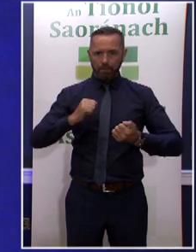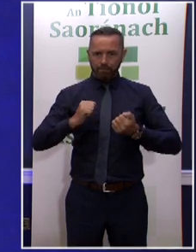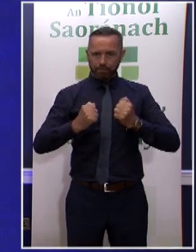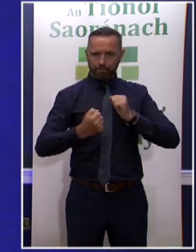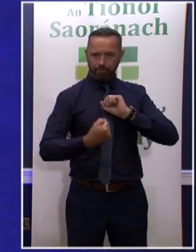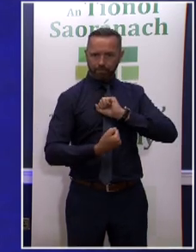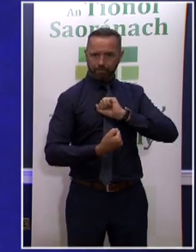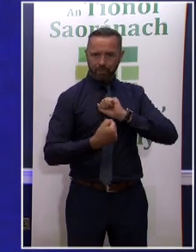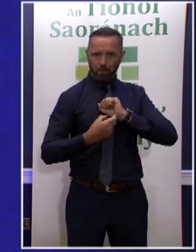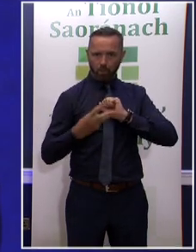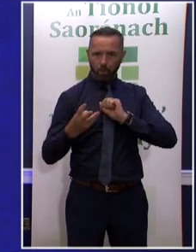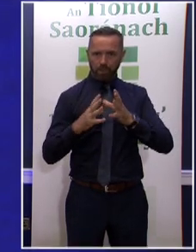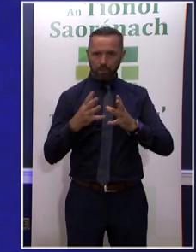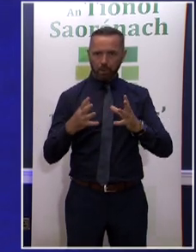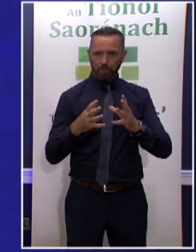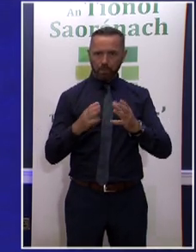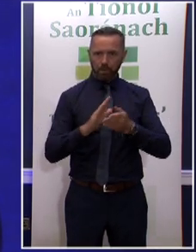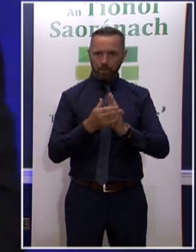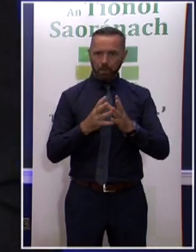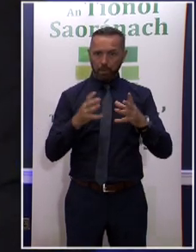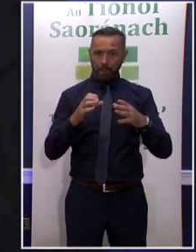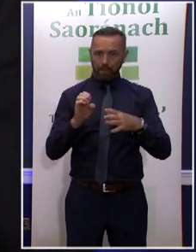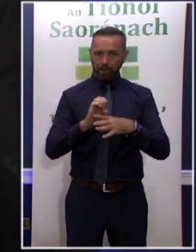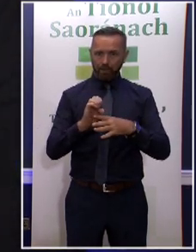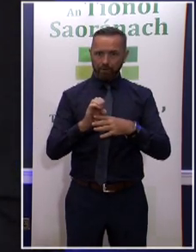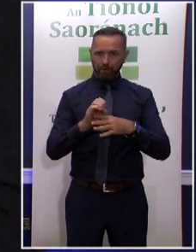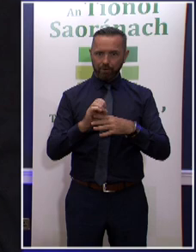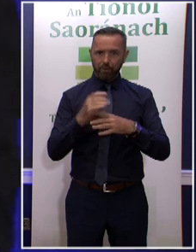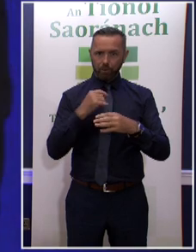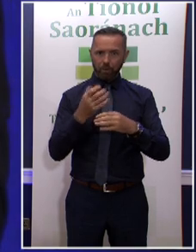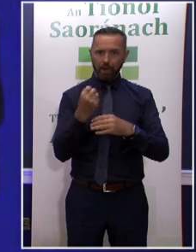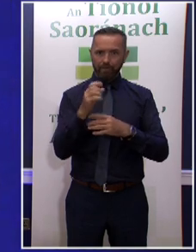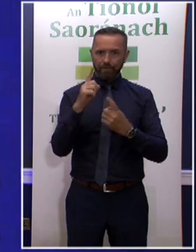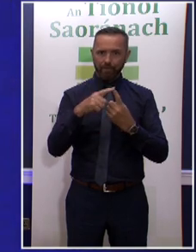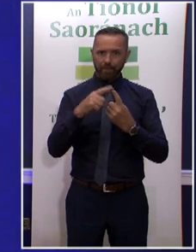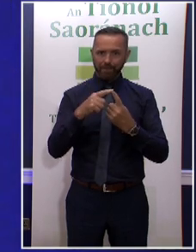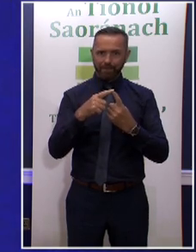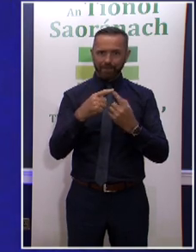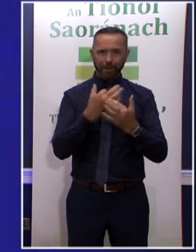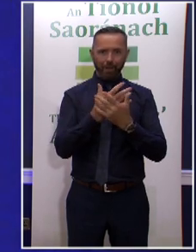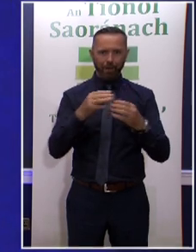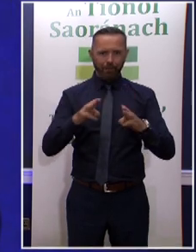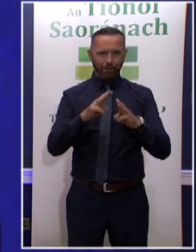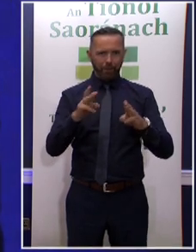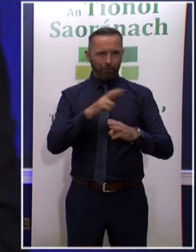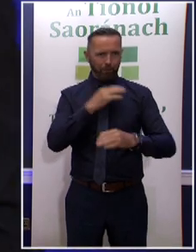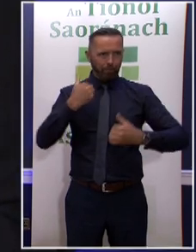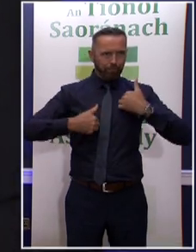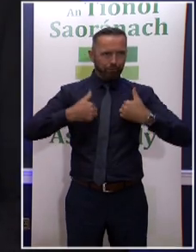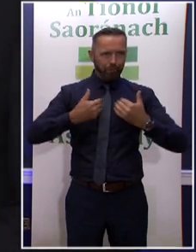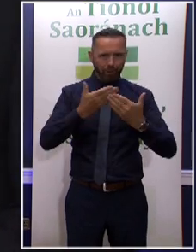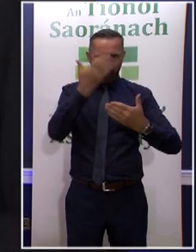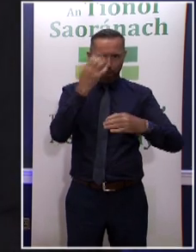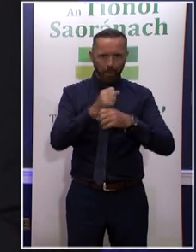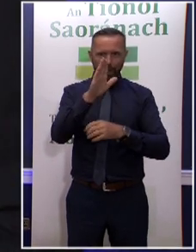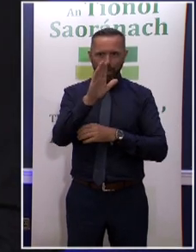females when they become large enough to produce large numbers of eggs. So there's a whole and a wealth of enthusiastic people learning about limpets and